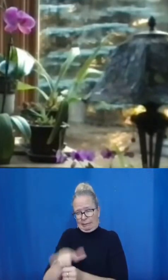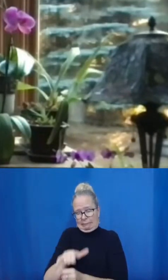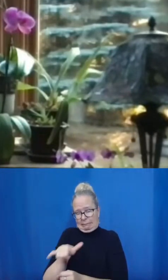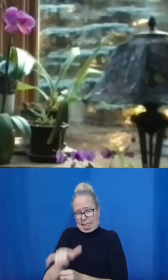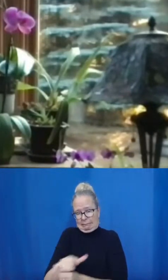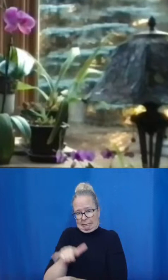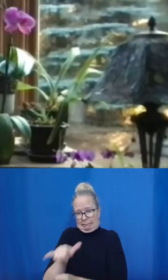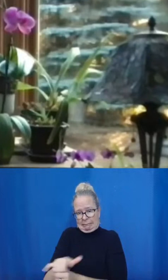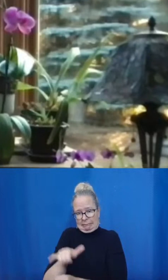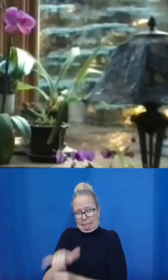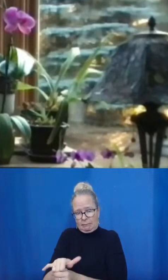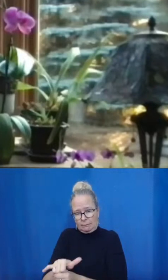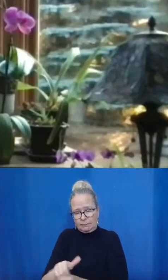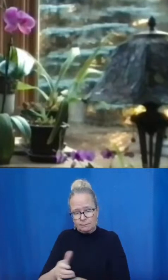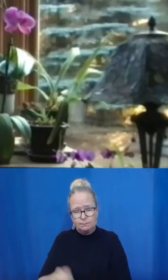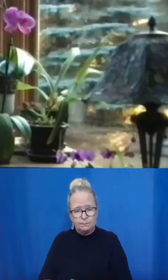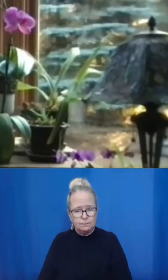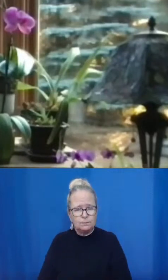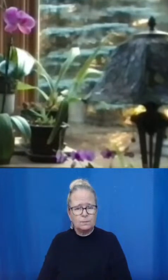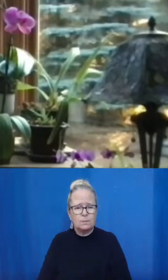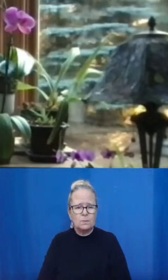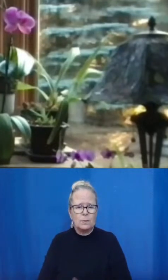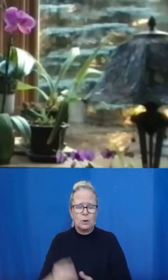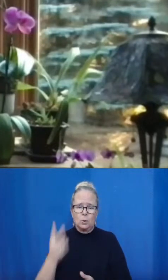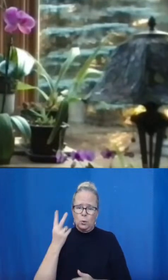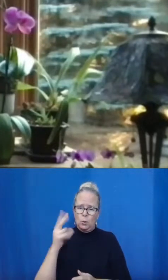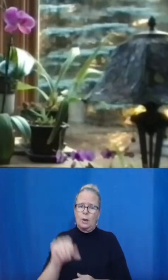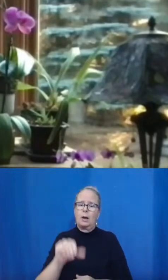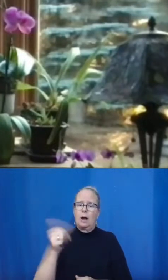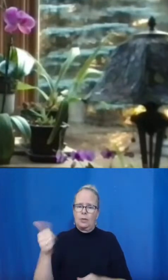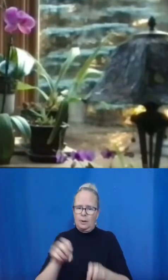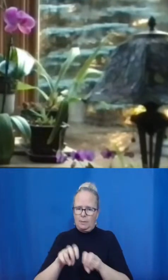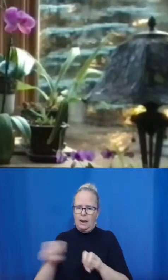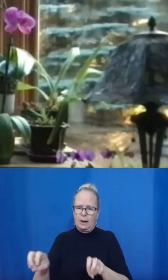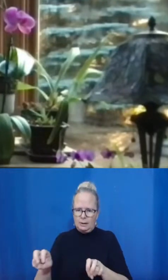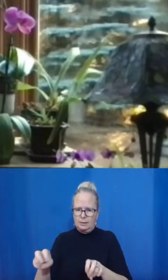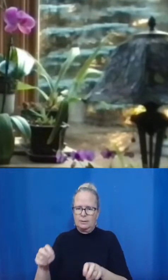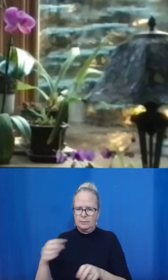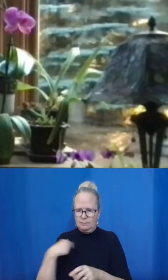Somewhat ironically, because they've pursued transplant and enjoyed